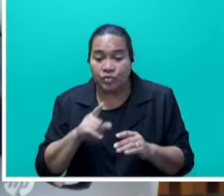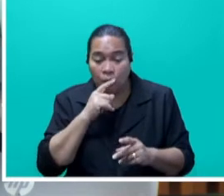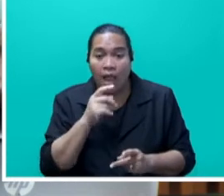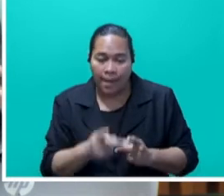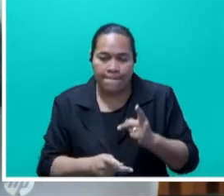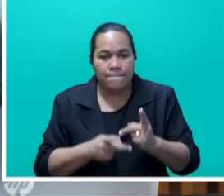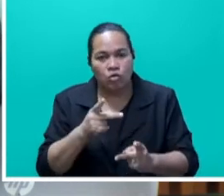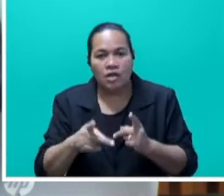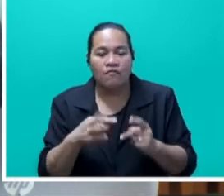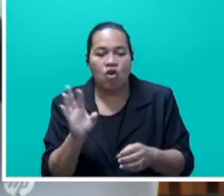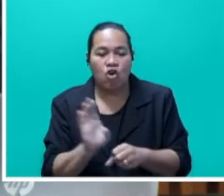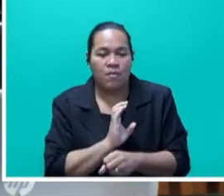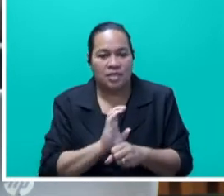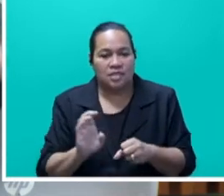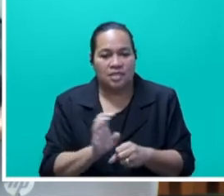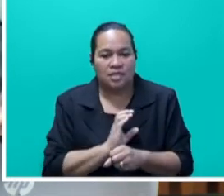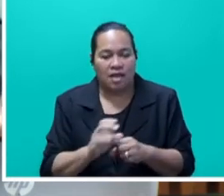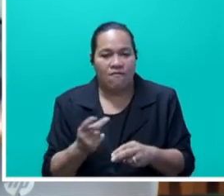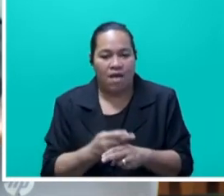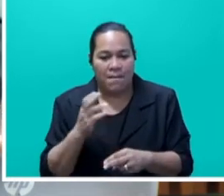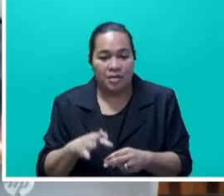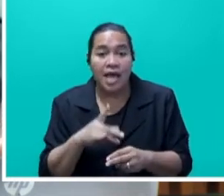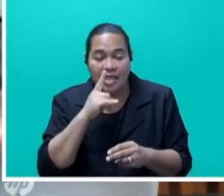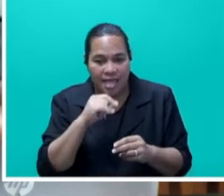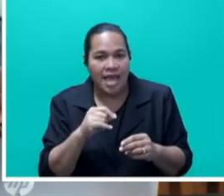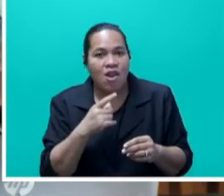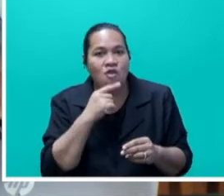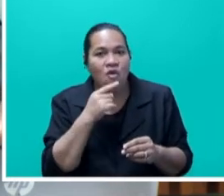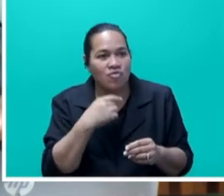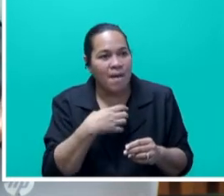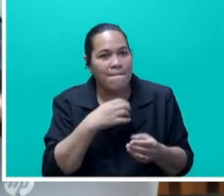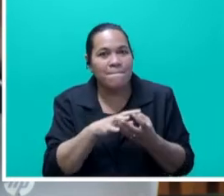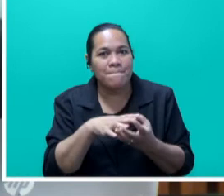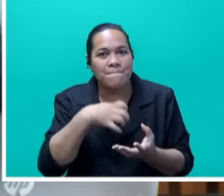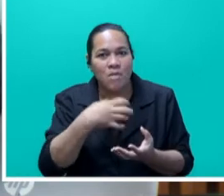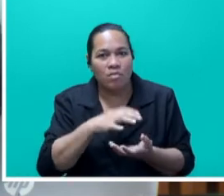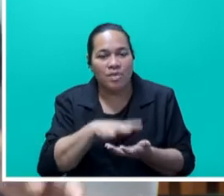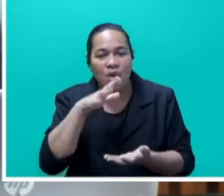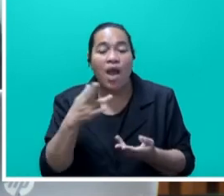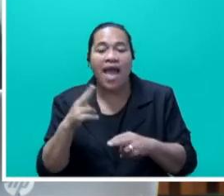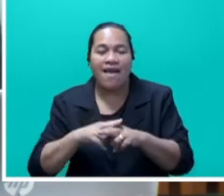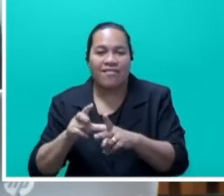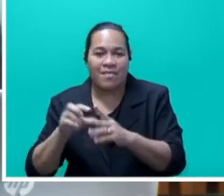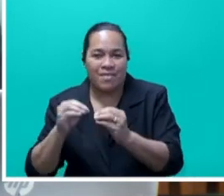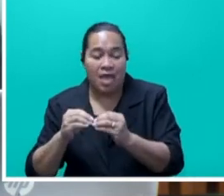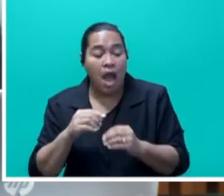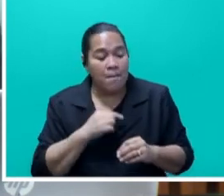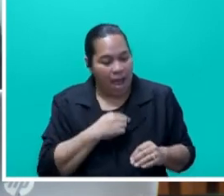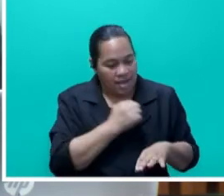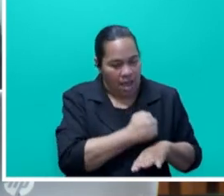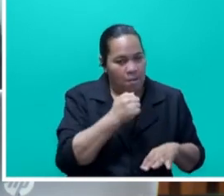for the commercial farmers' equity, where they can take a bigger loan package from Fiji Development Bank, while we will provide 20%